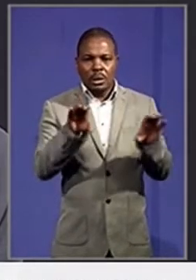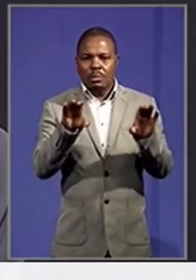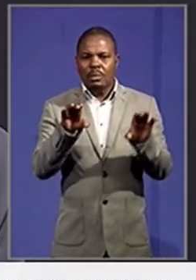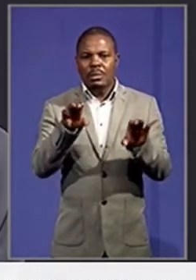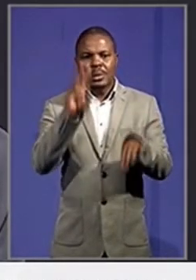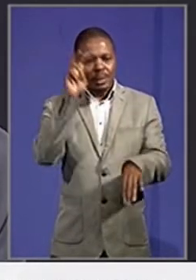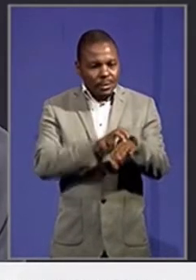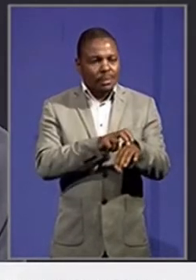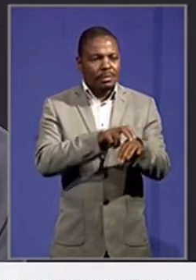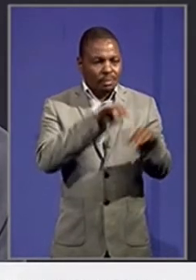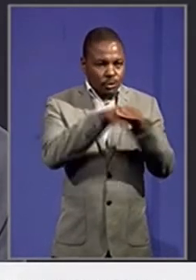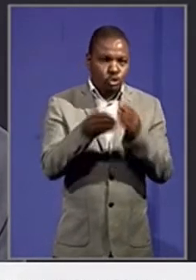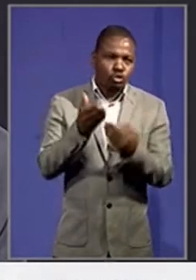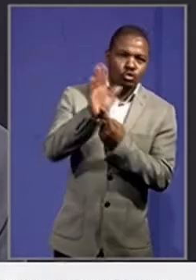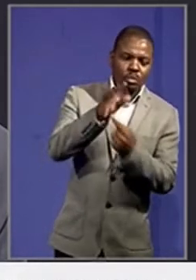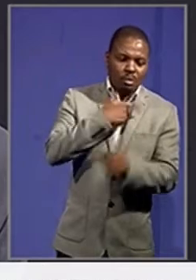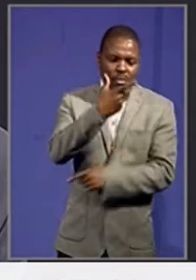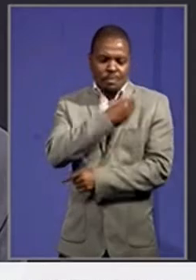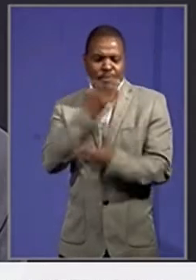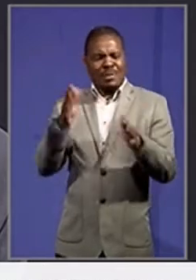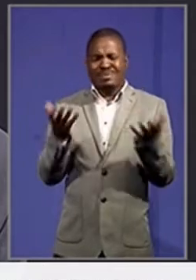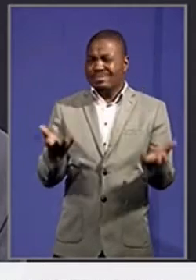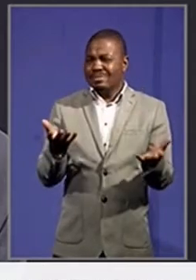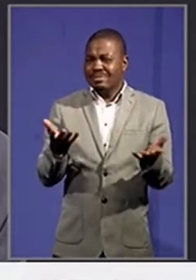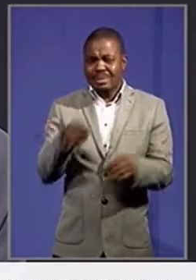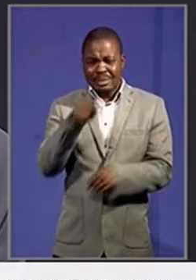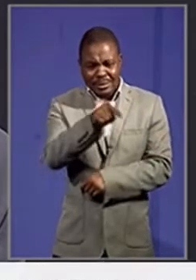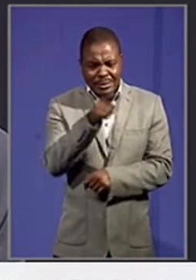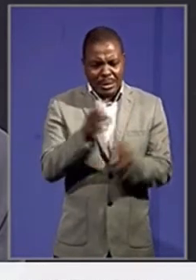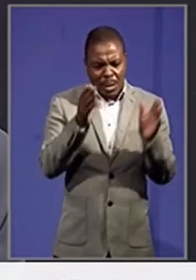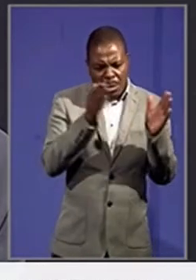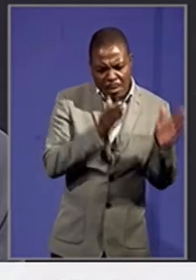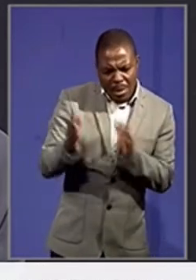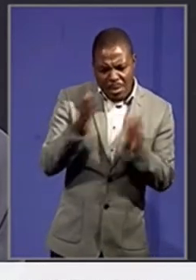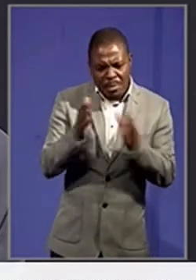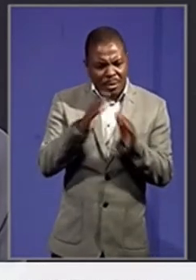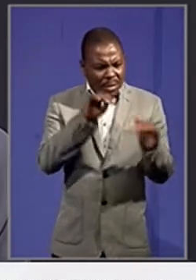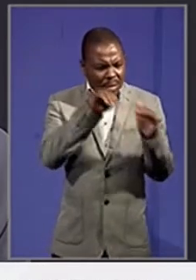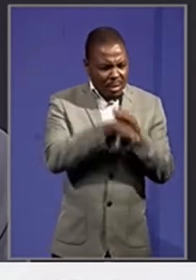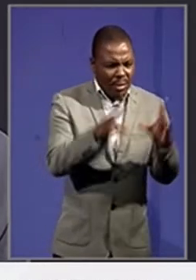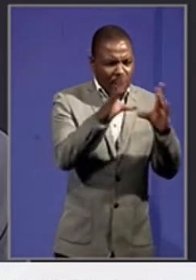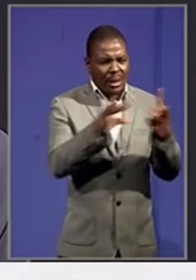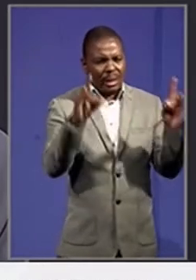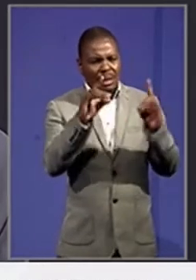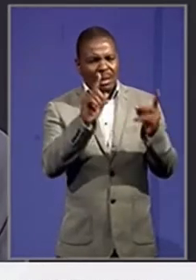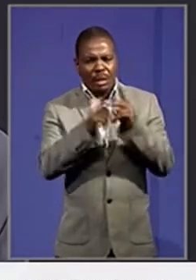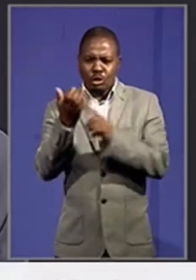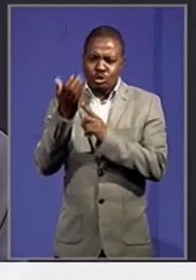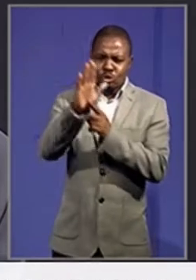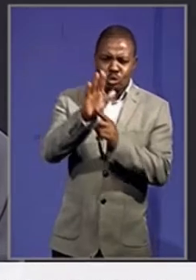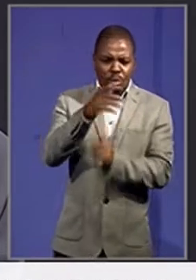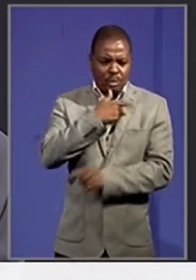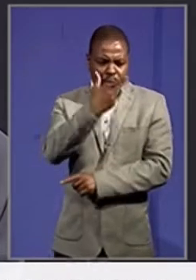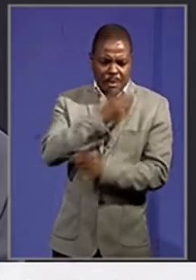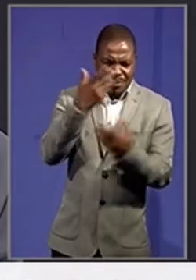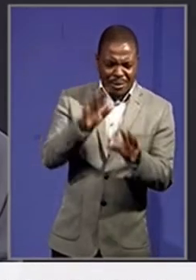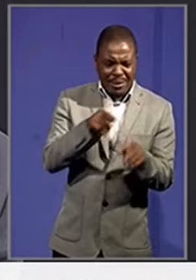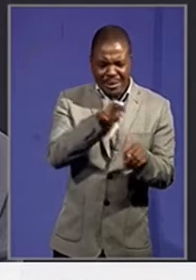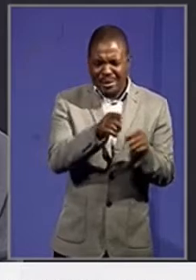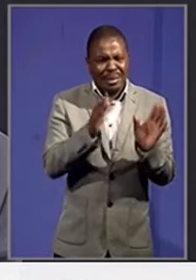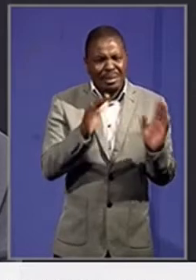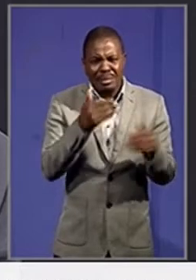setifikeiti sa bontsha ho hlabetse COVID-19. E ka ba di-logistics mohlomong tsa ho kena stadium le ho hlahisa rona o entile di